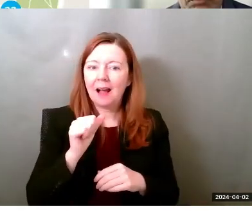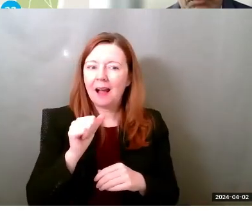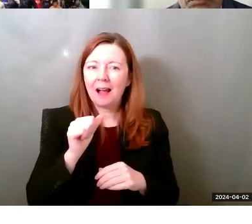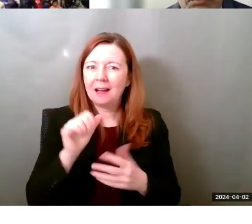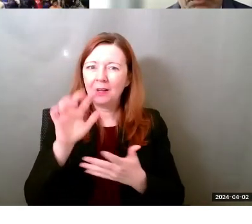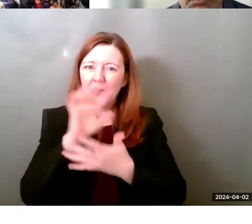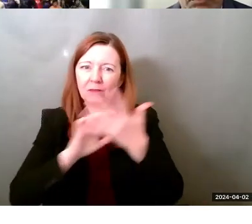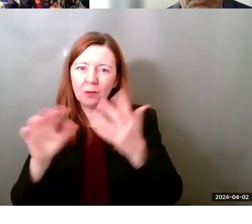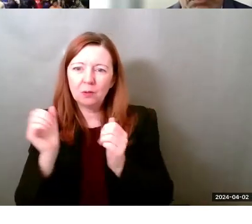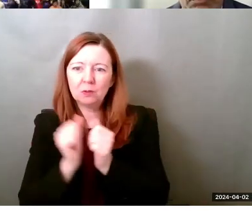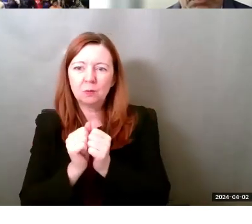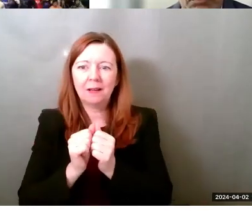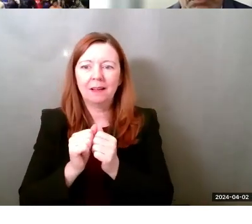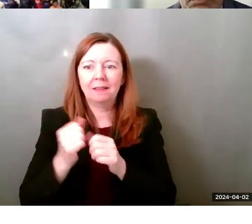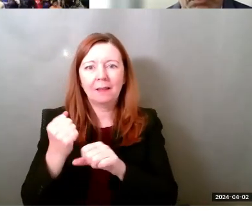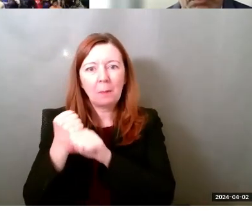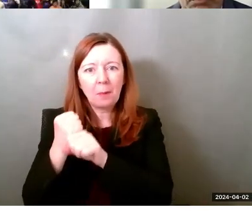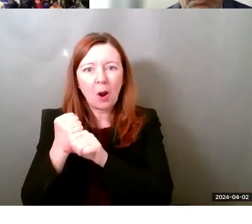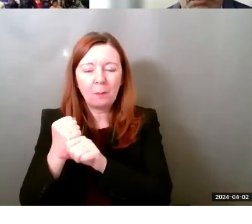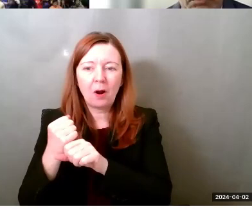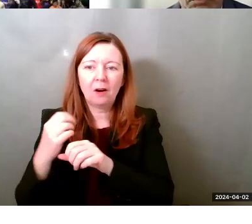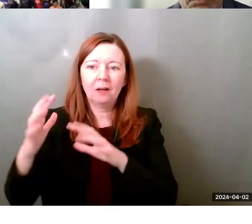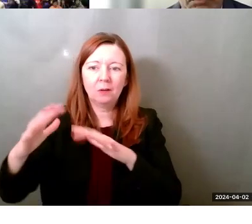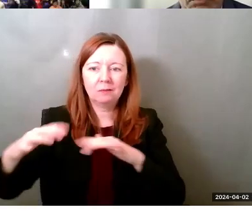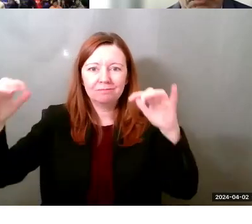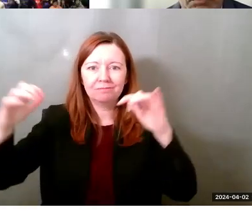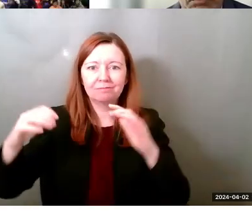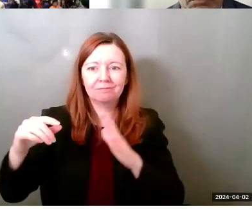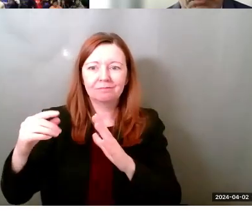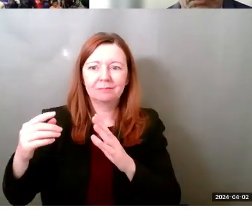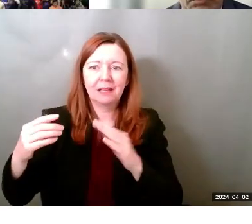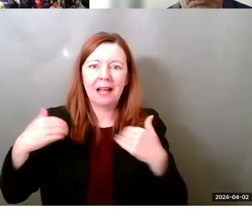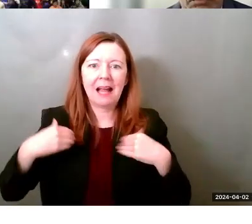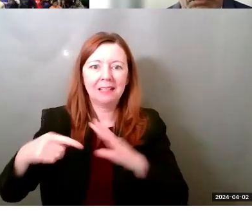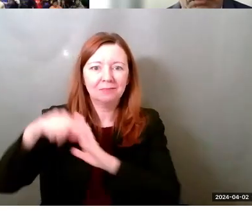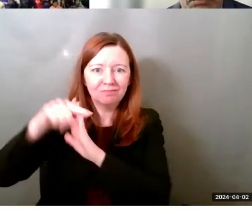with a ballpark or a stadium, which obviously have significantly more people.